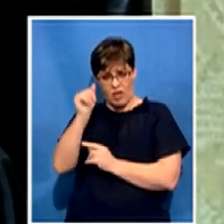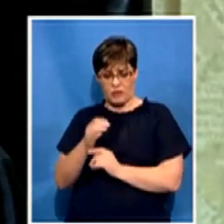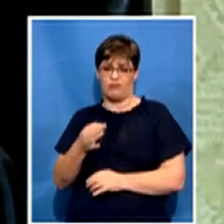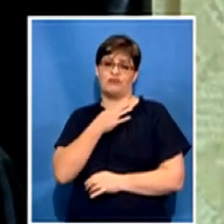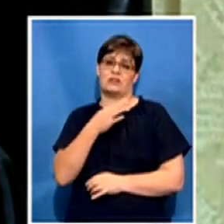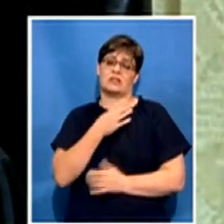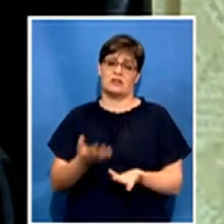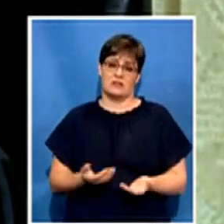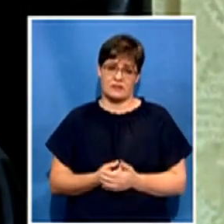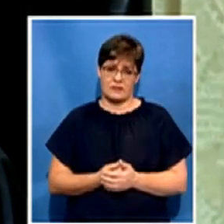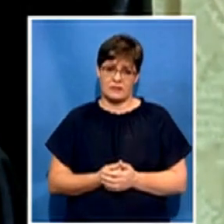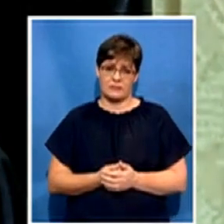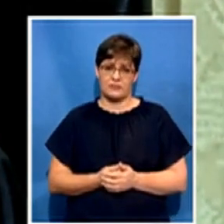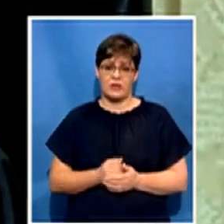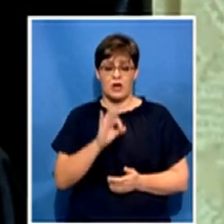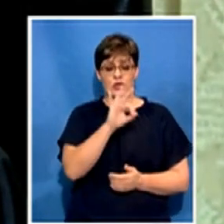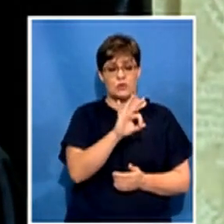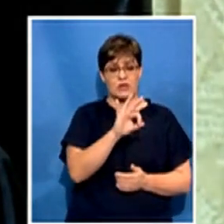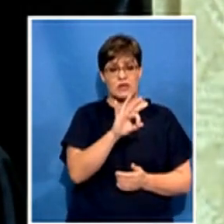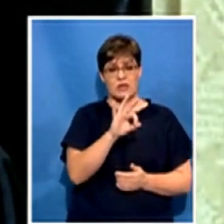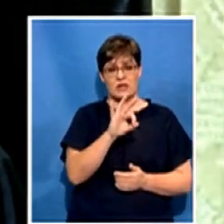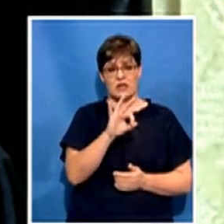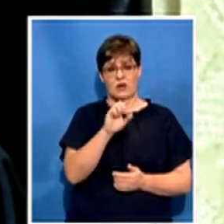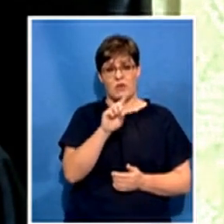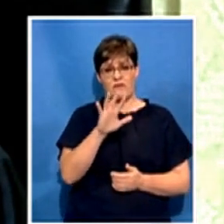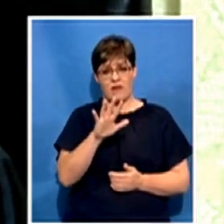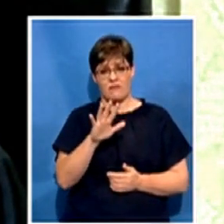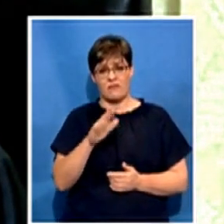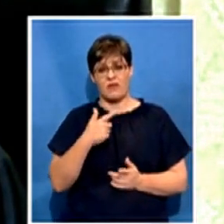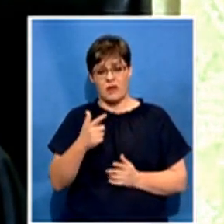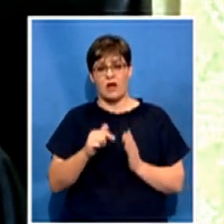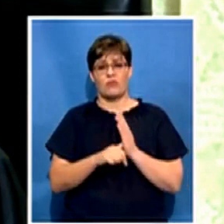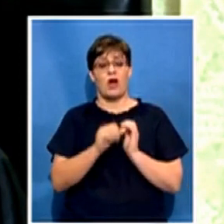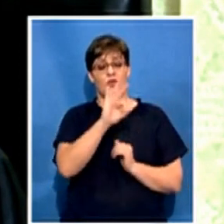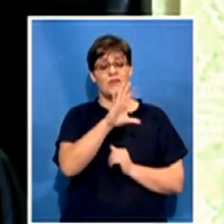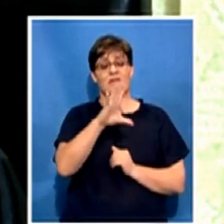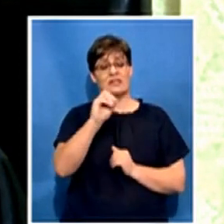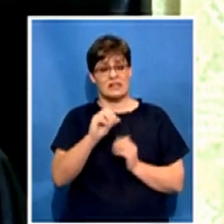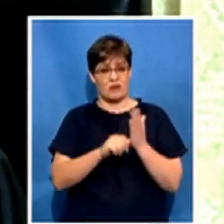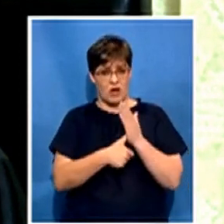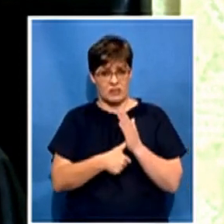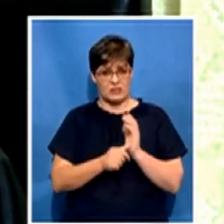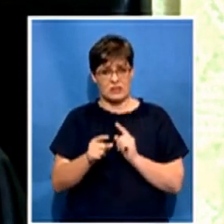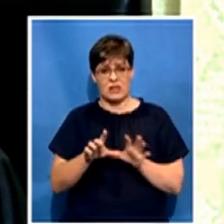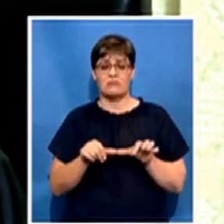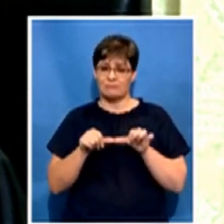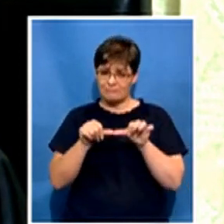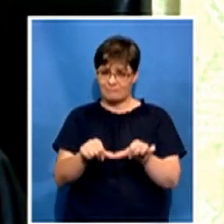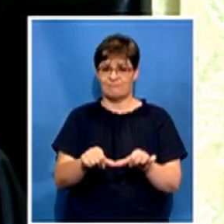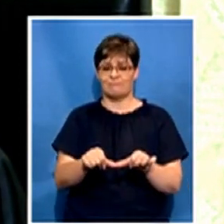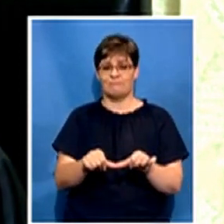350 long-term unemployment grant, and we hope that will lay a foundation for adoption of the basic income